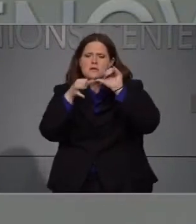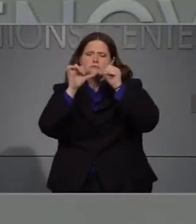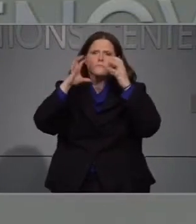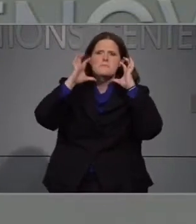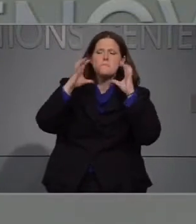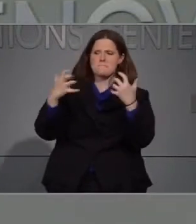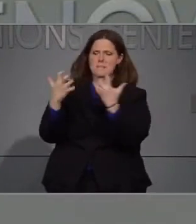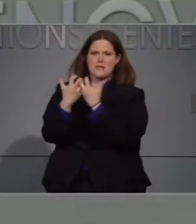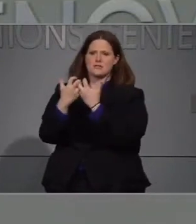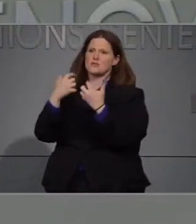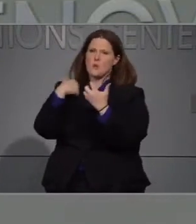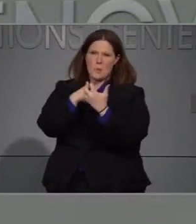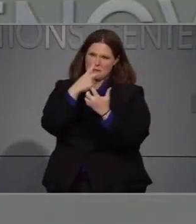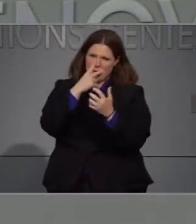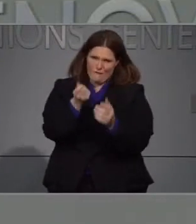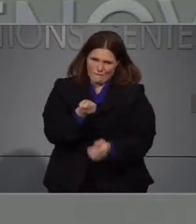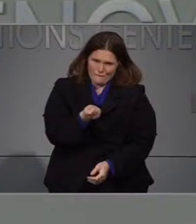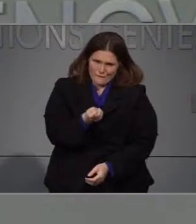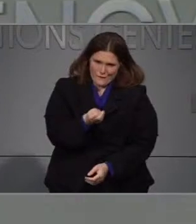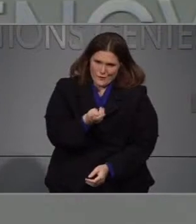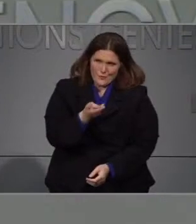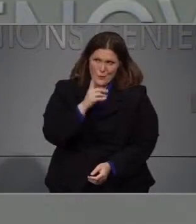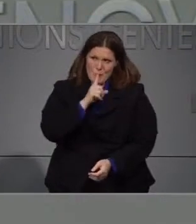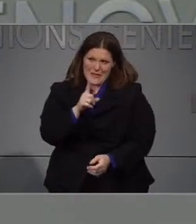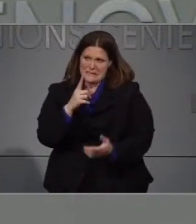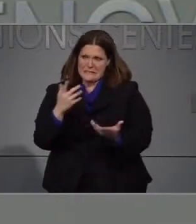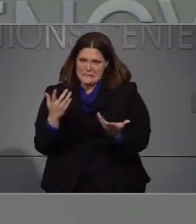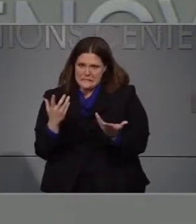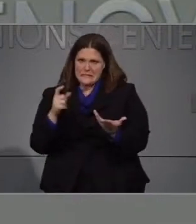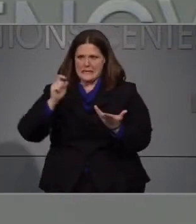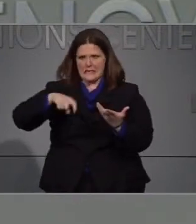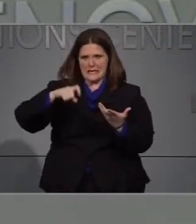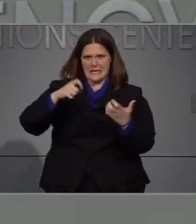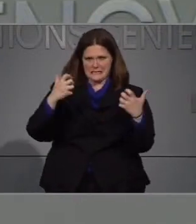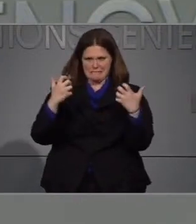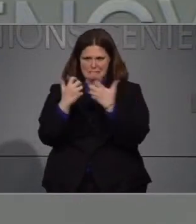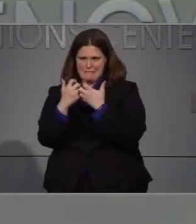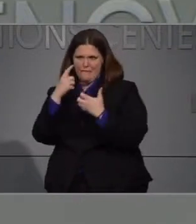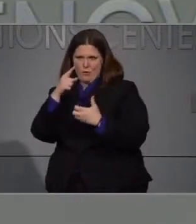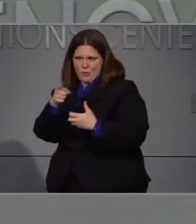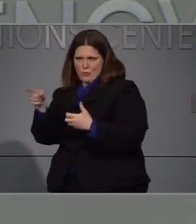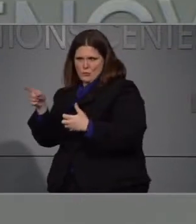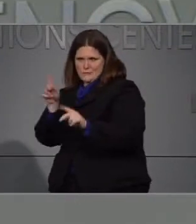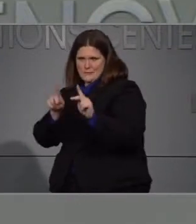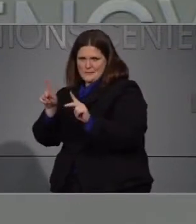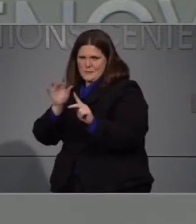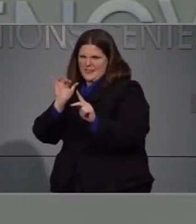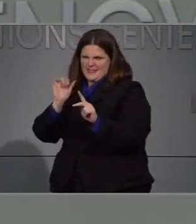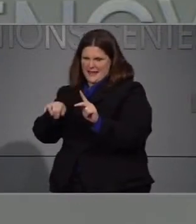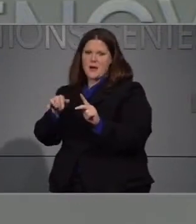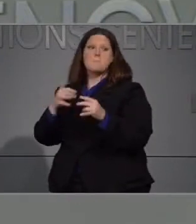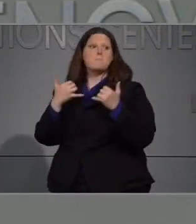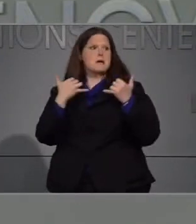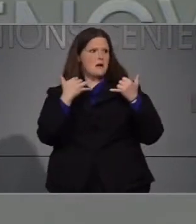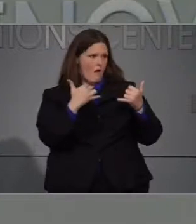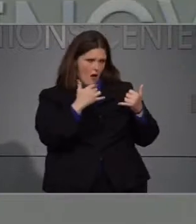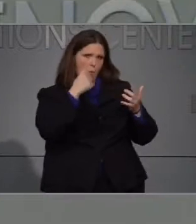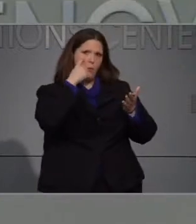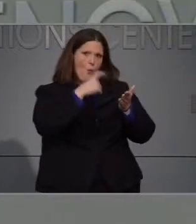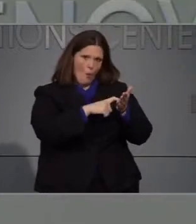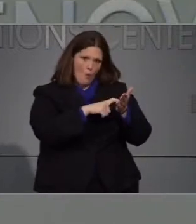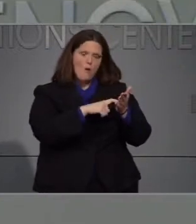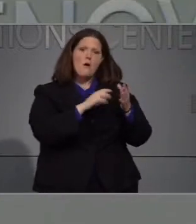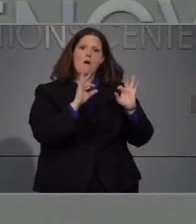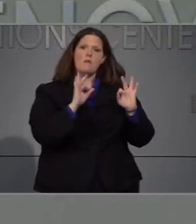we've really focused our purchasing on making sure we get enough small N95 masks. So that's all been moving in a positive direction.